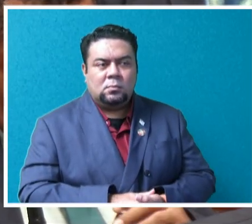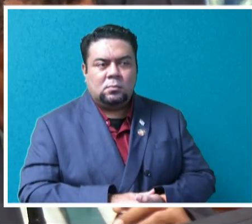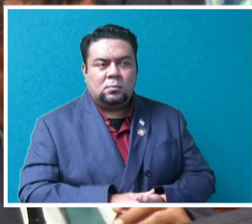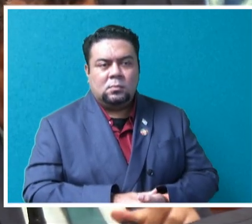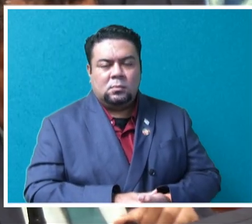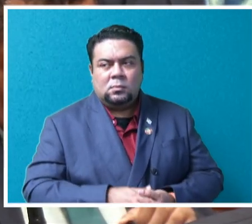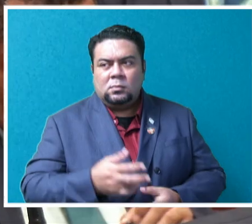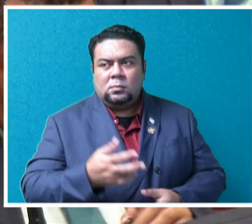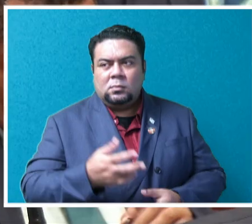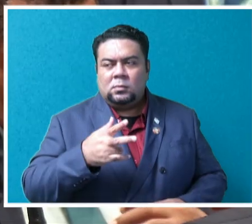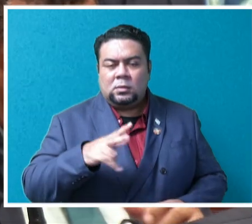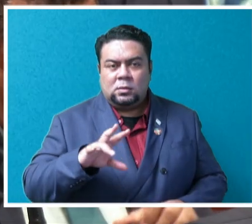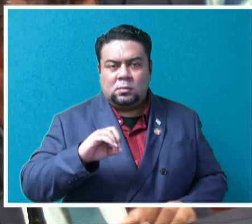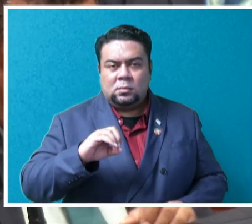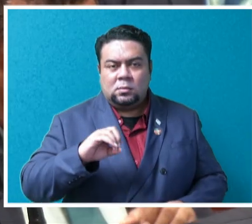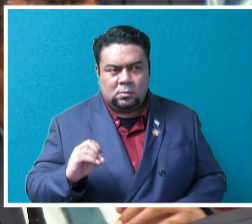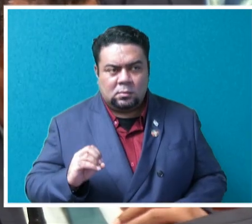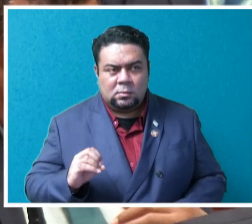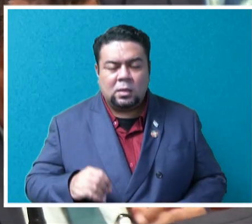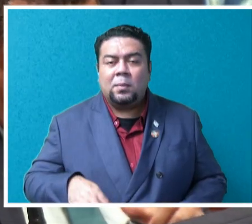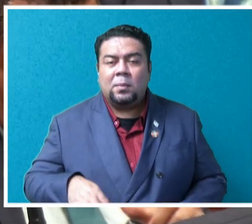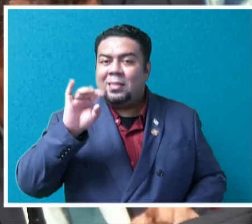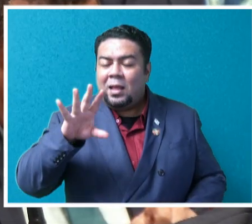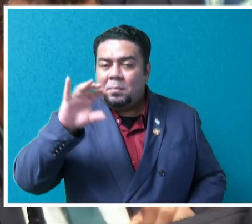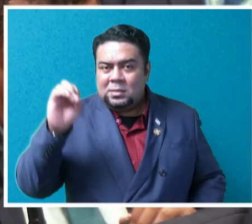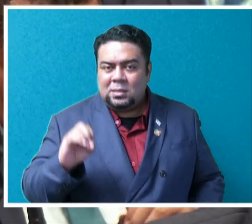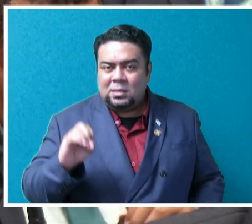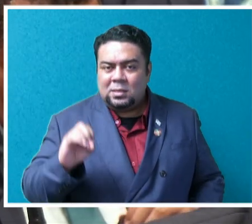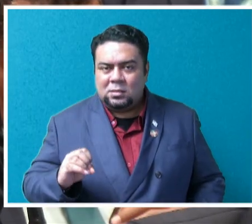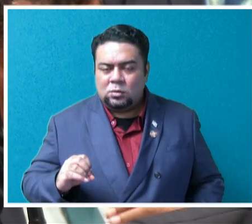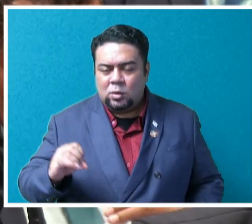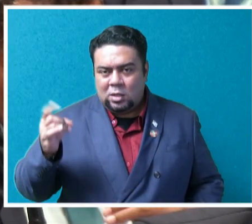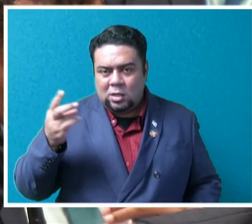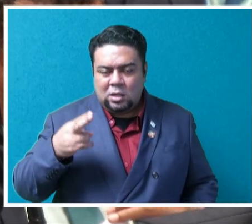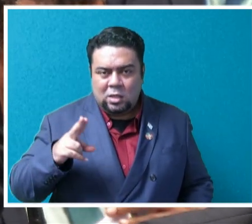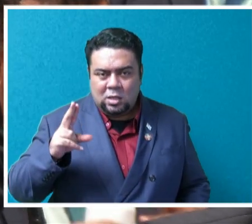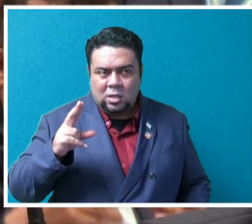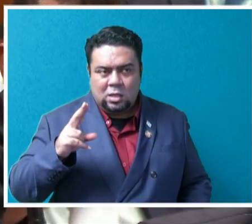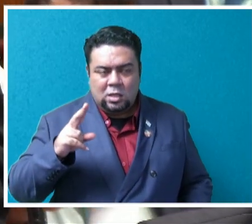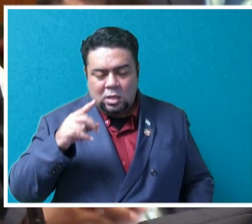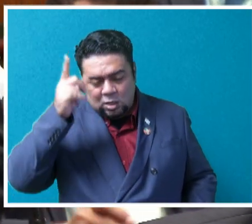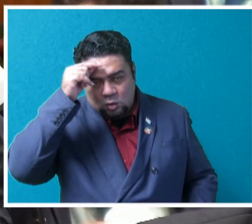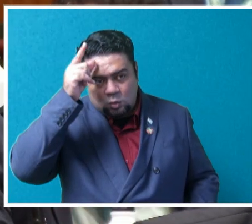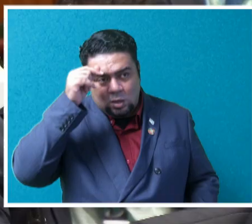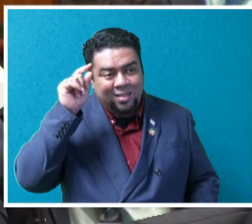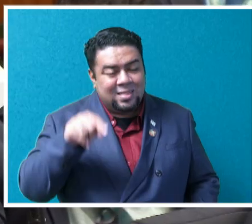TLTB operations and 10% to the iTaukei Well Fund. This